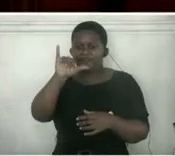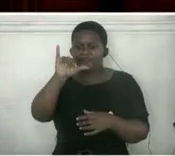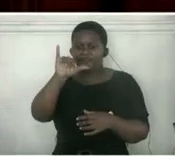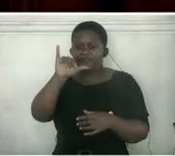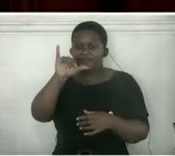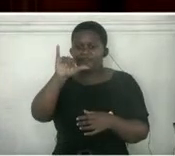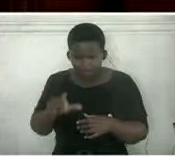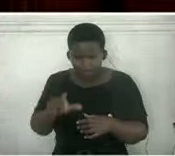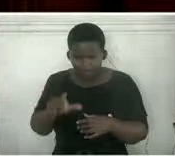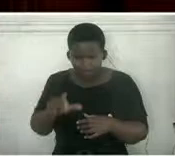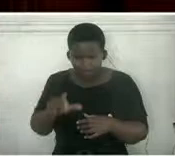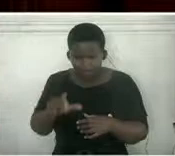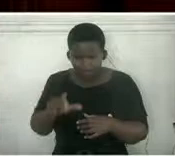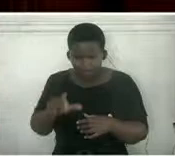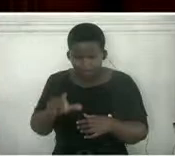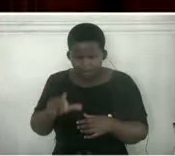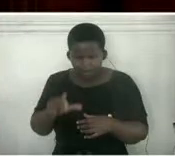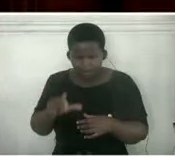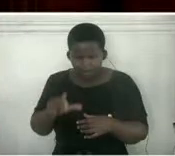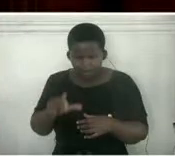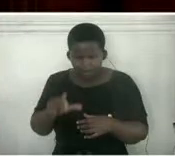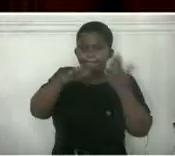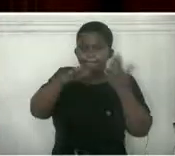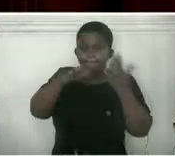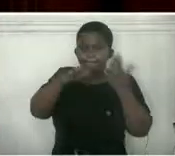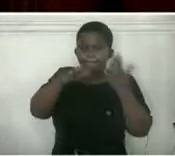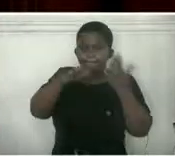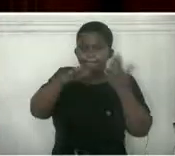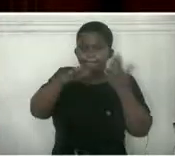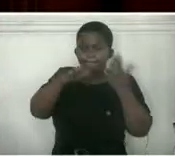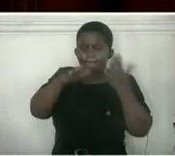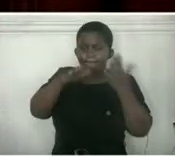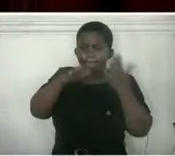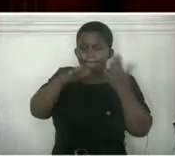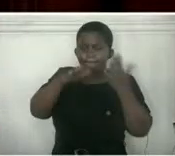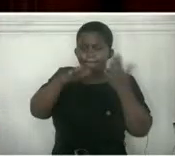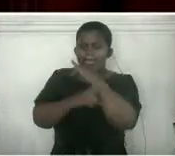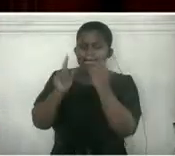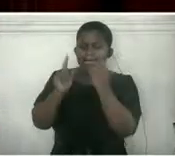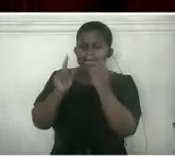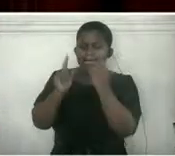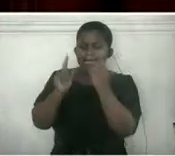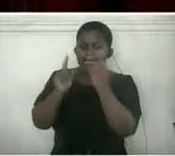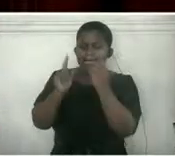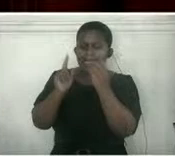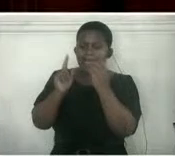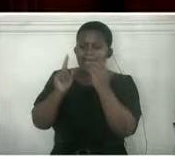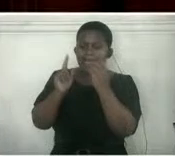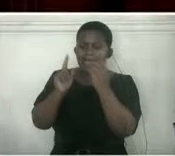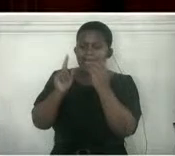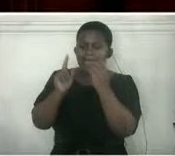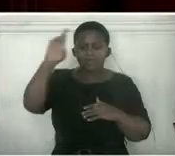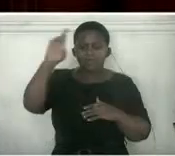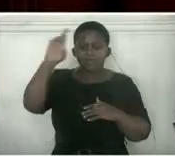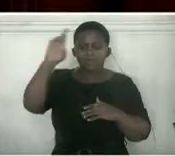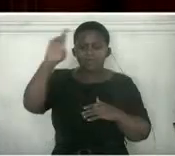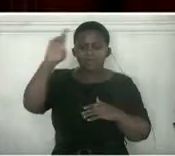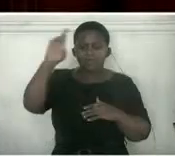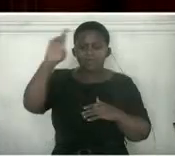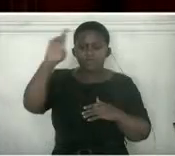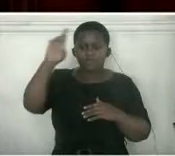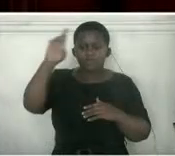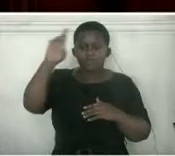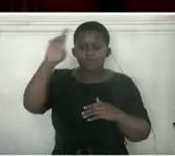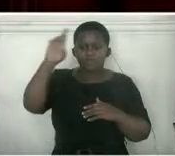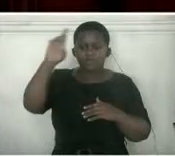NCOP, who passed on since we last met. We also remember their worships, the